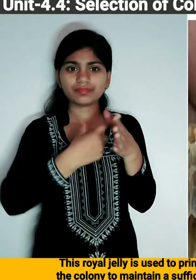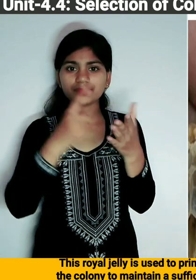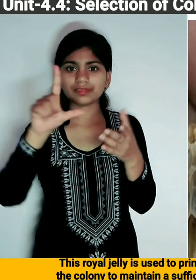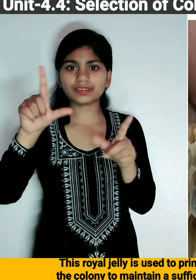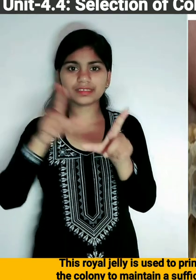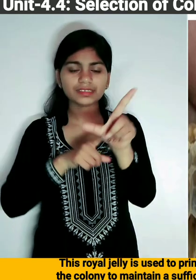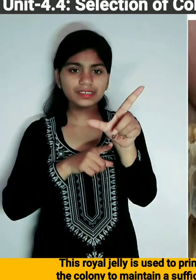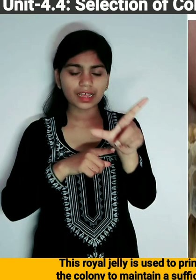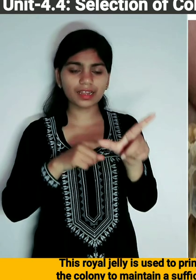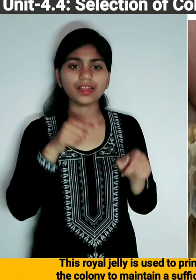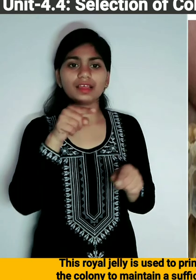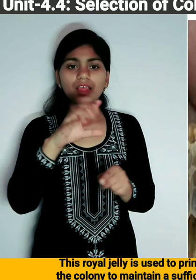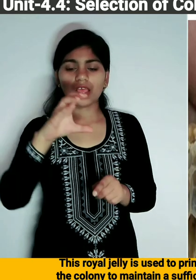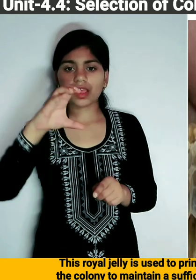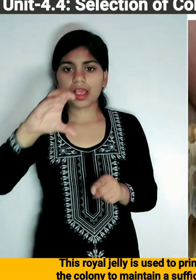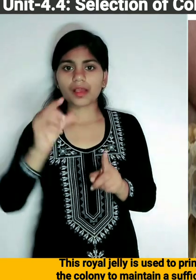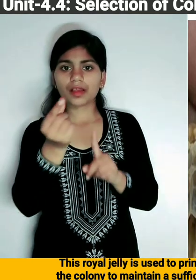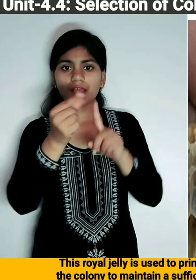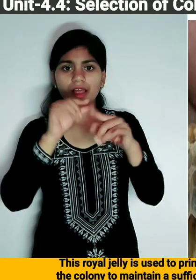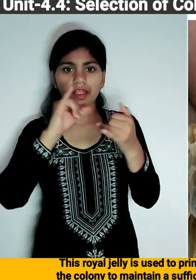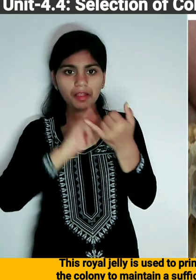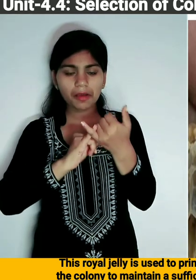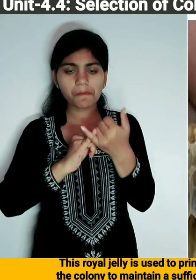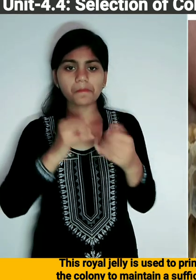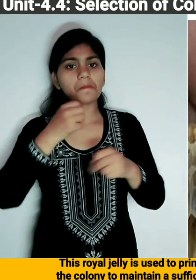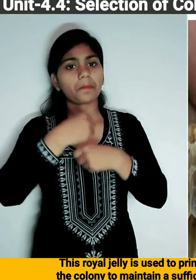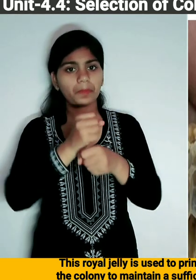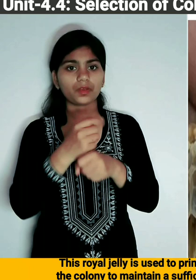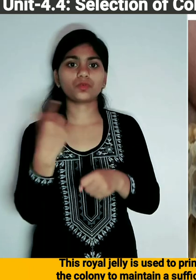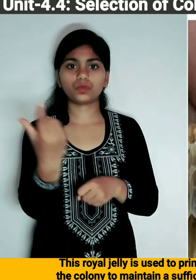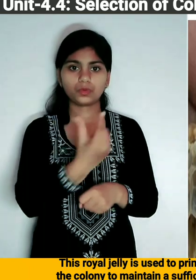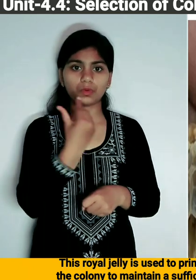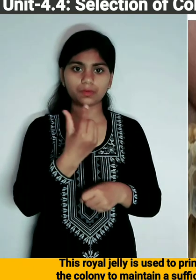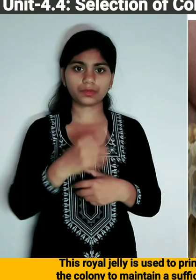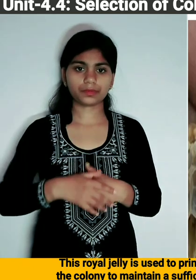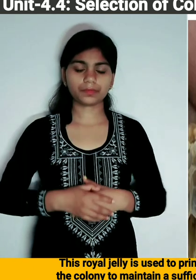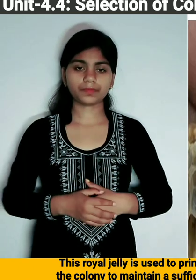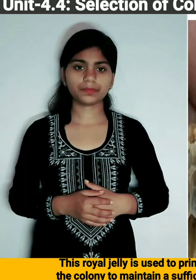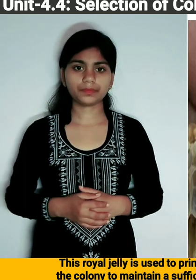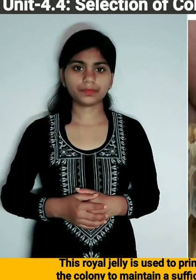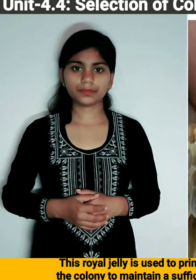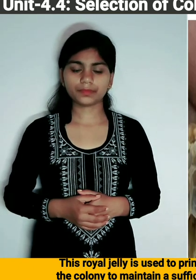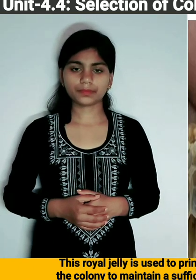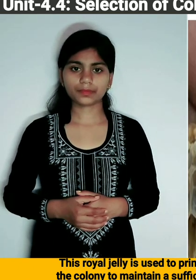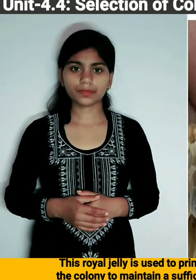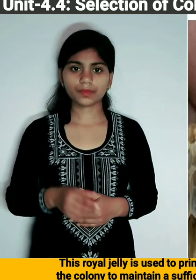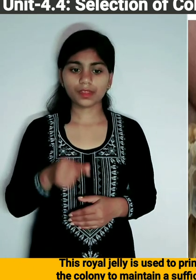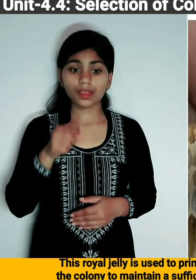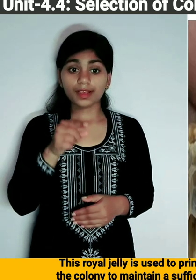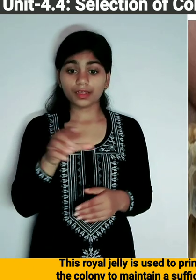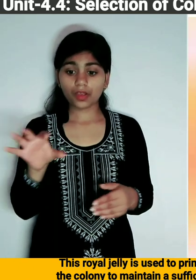This royal jelly is used to prime the artificial queen cell cups.